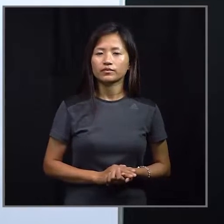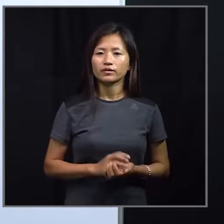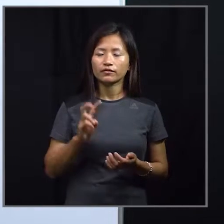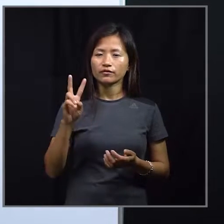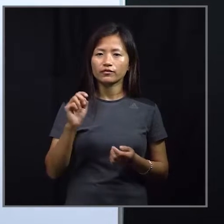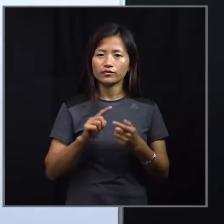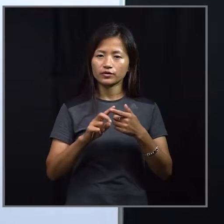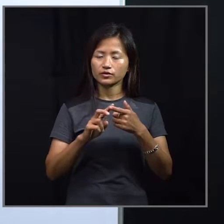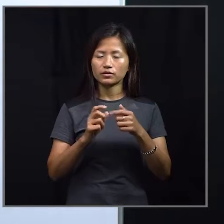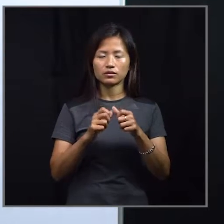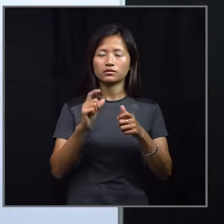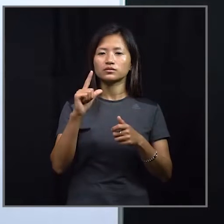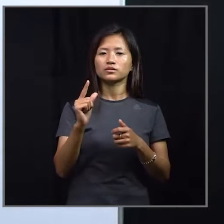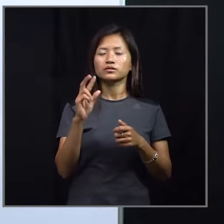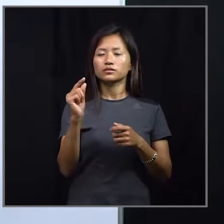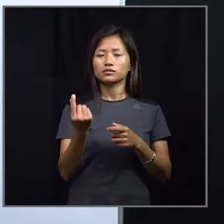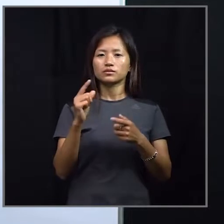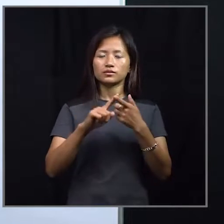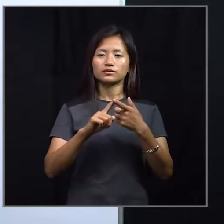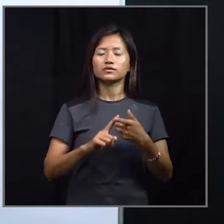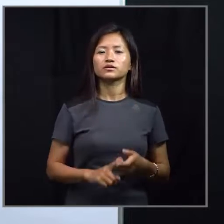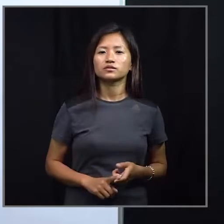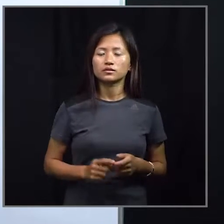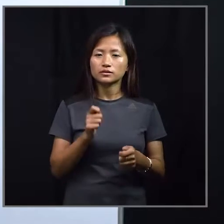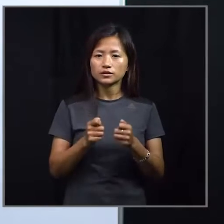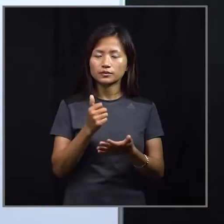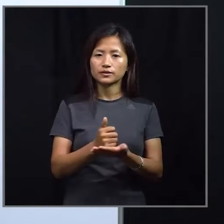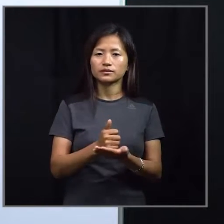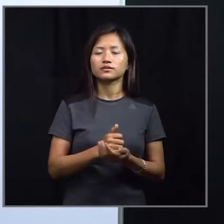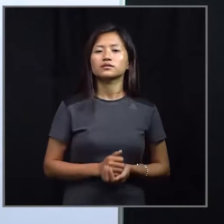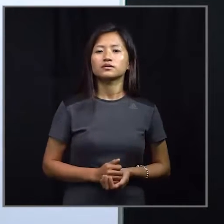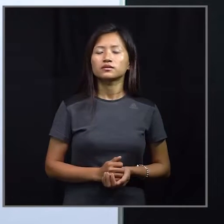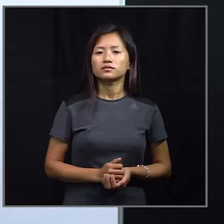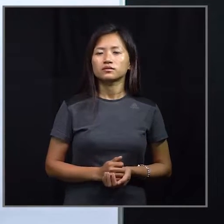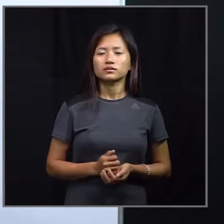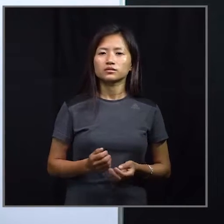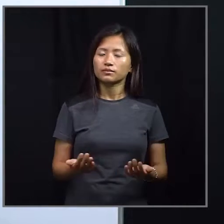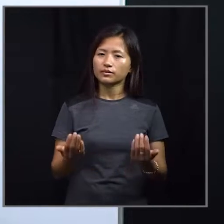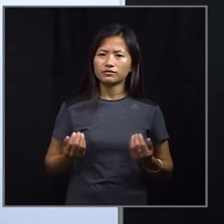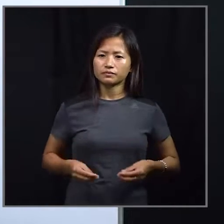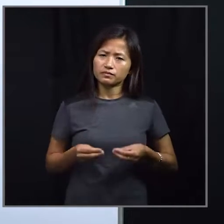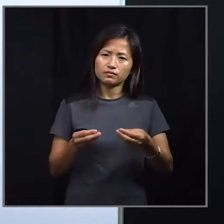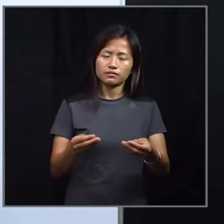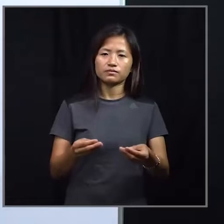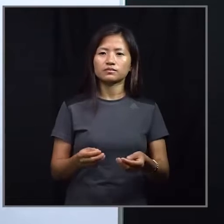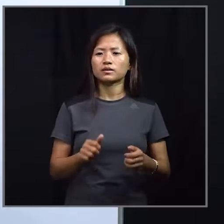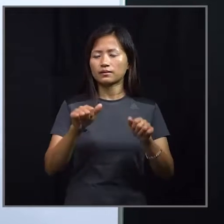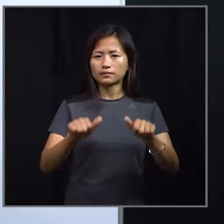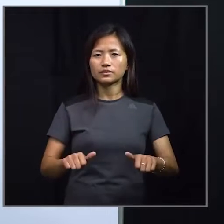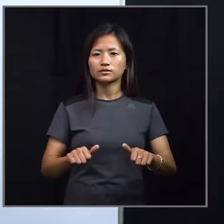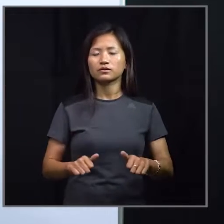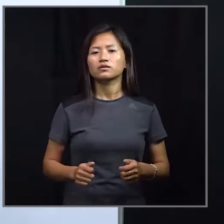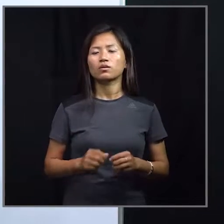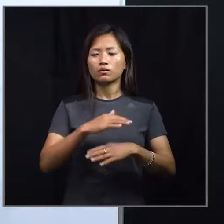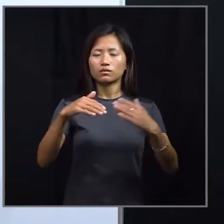judgment is made there. Or not. Poor people are not able to afford private schools. Poor people are not able to afford